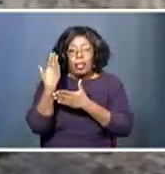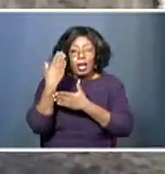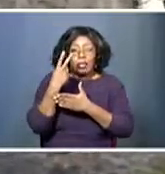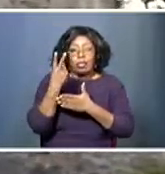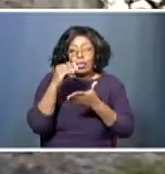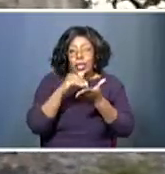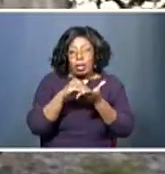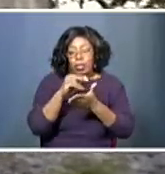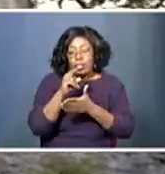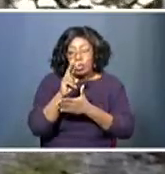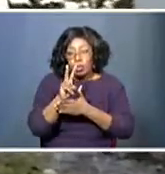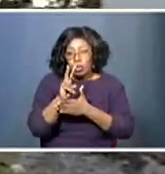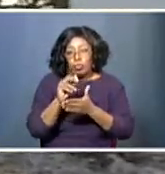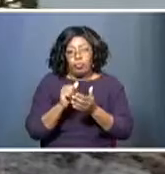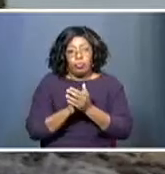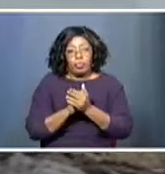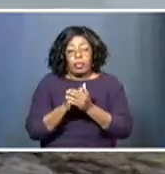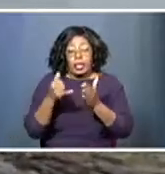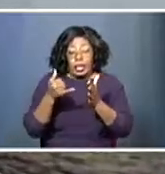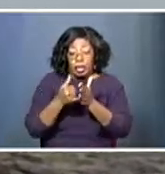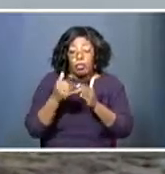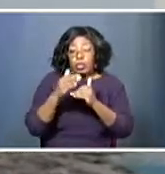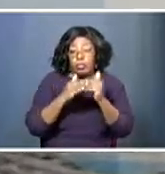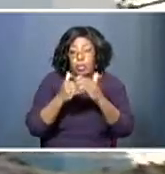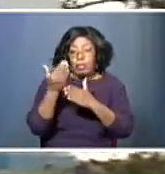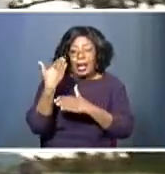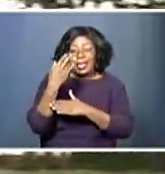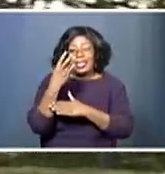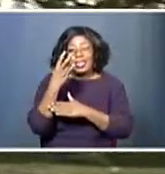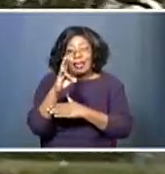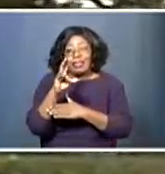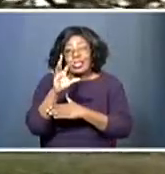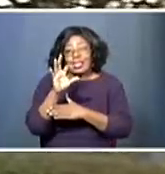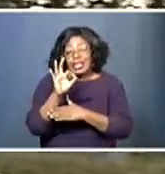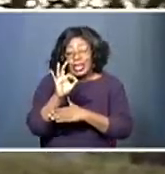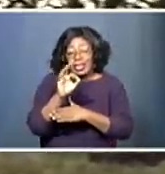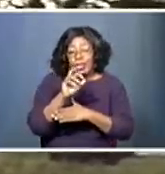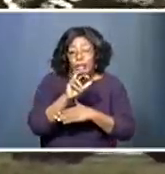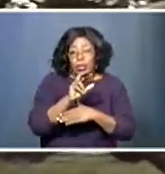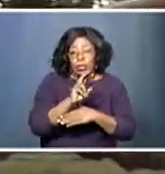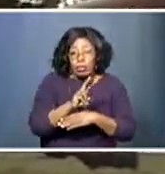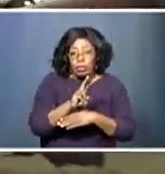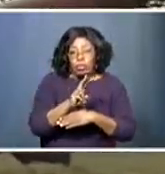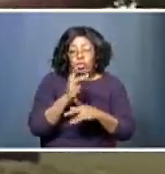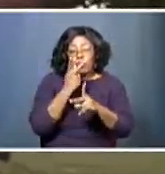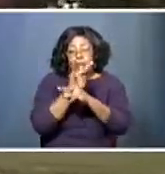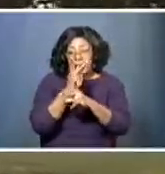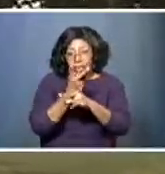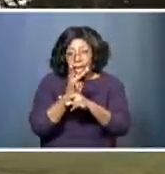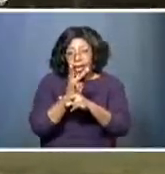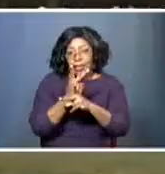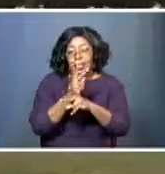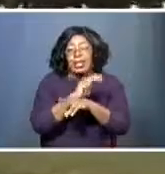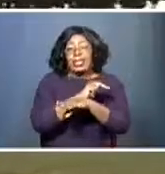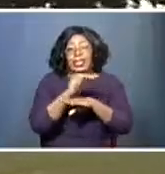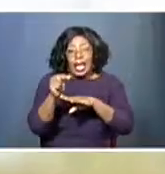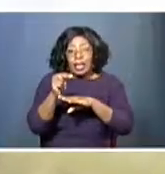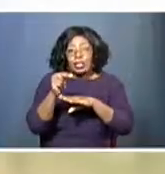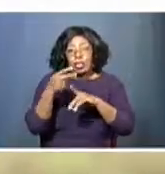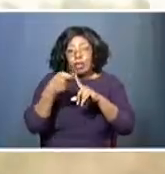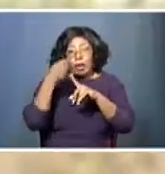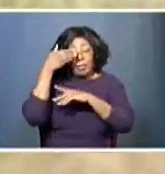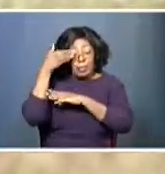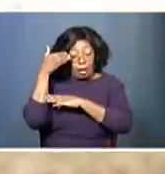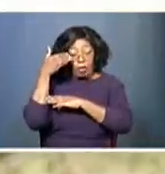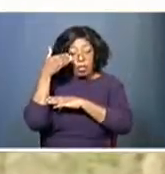Fort Fincastle was originally built in 1793 by Lord Dunmore to protect Nassau from pirates. This is one of